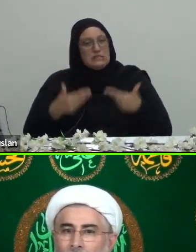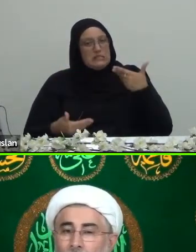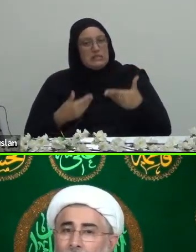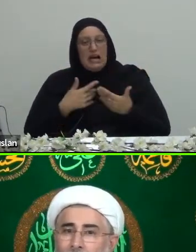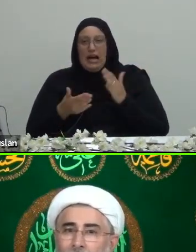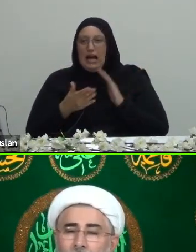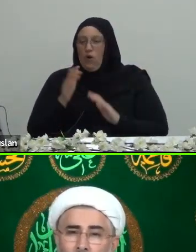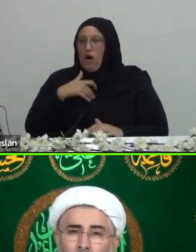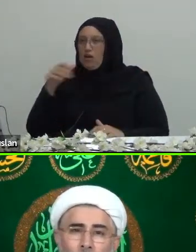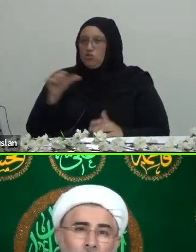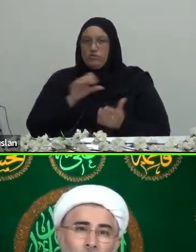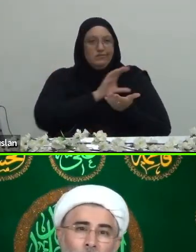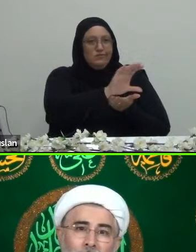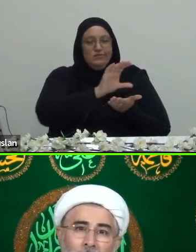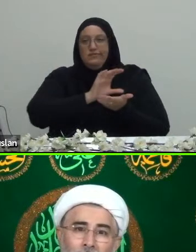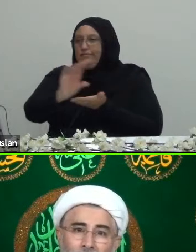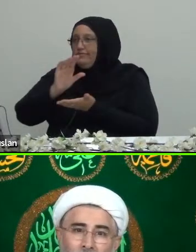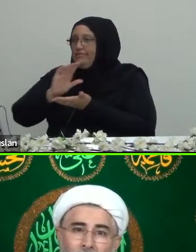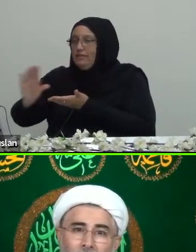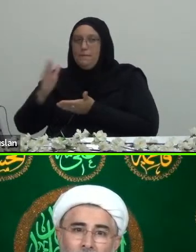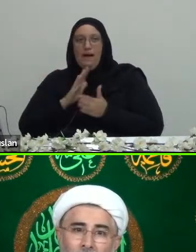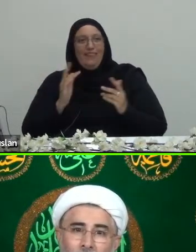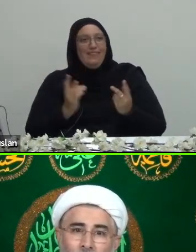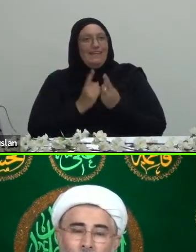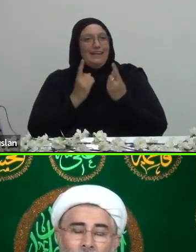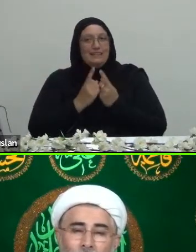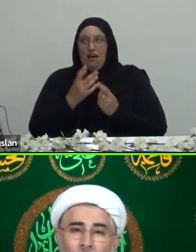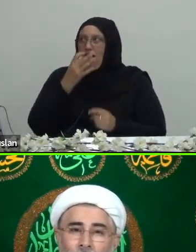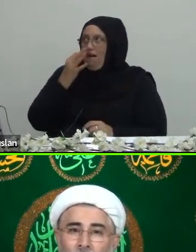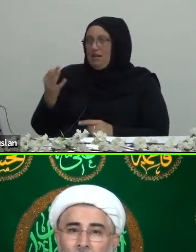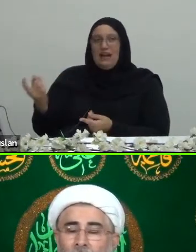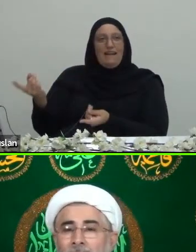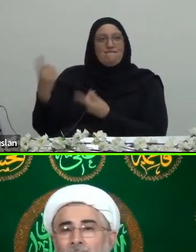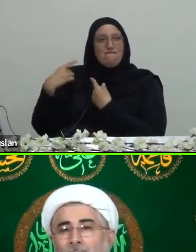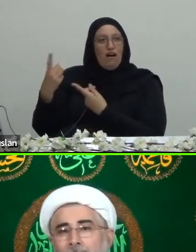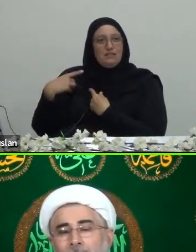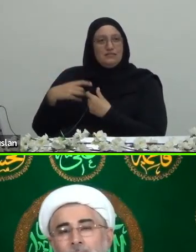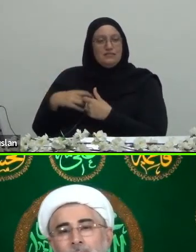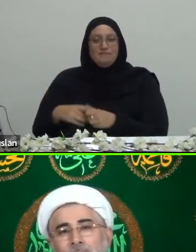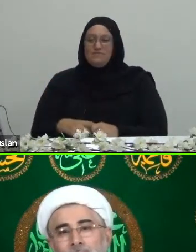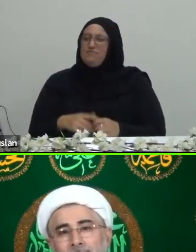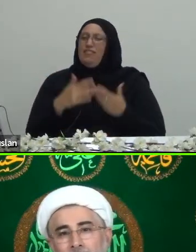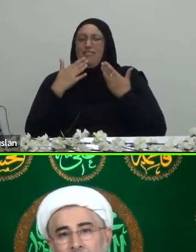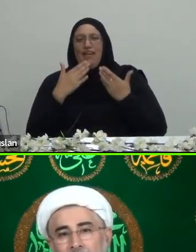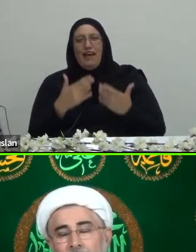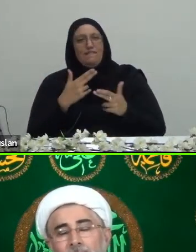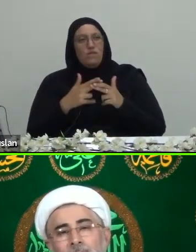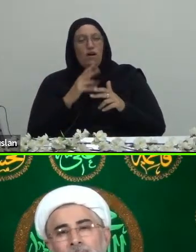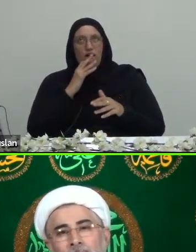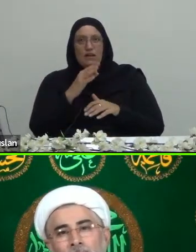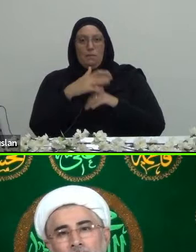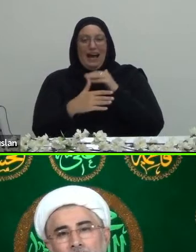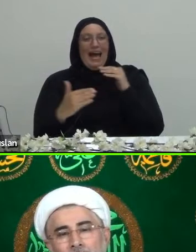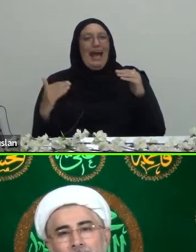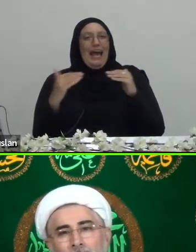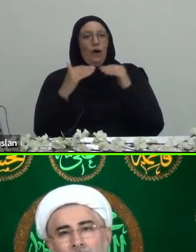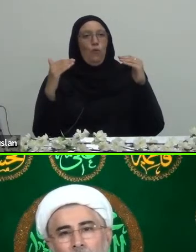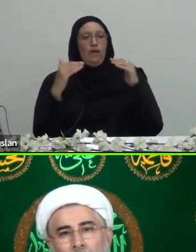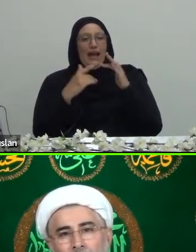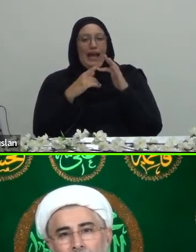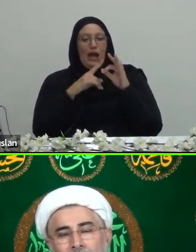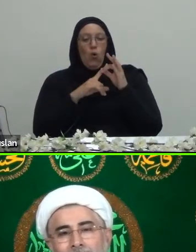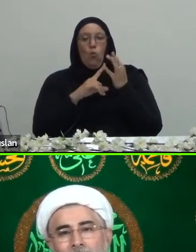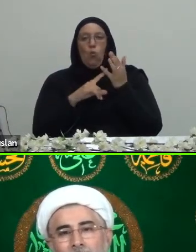to make sure. It's so important. I'm happy you brought this question up of the equity and being fair. Ajali,